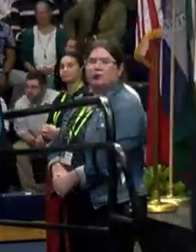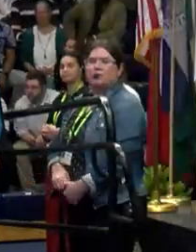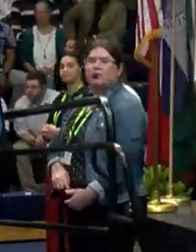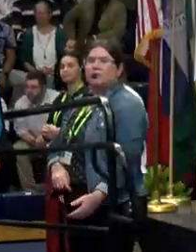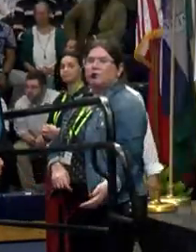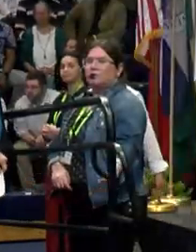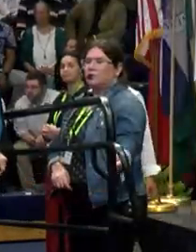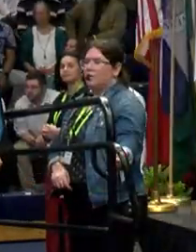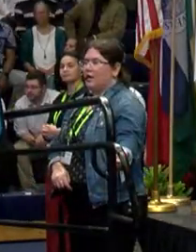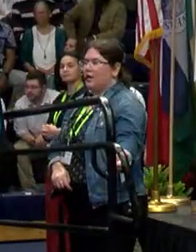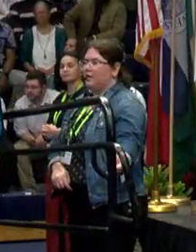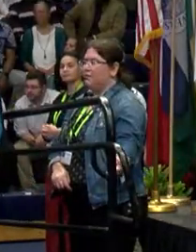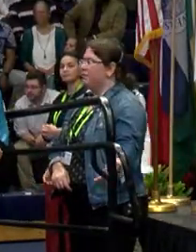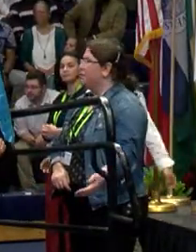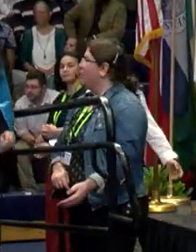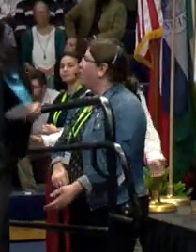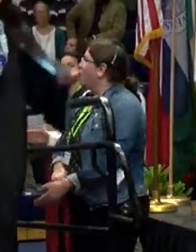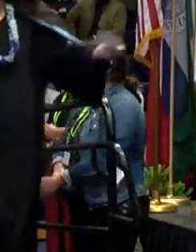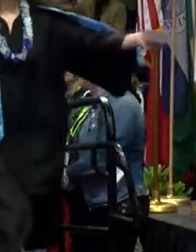Mylea Hanowell.